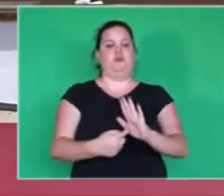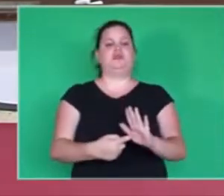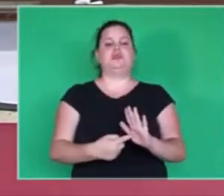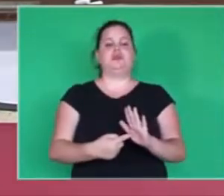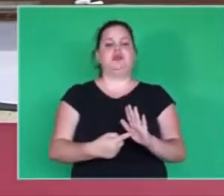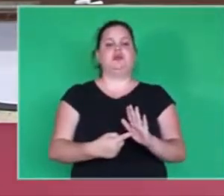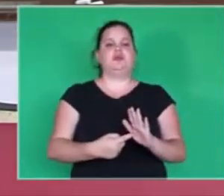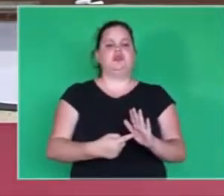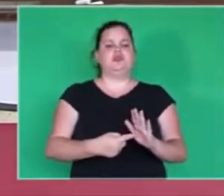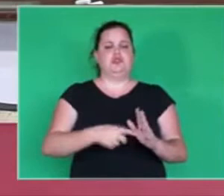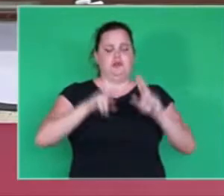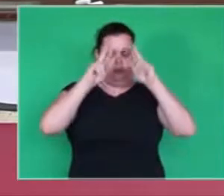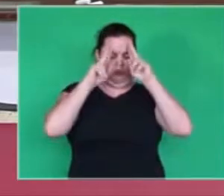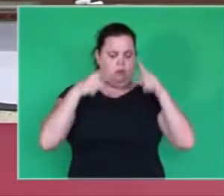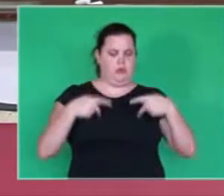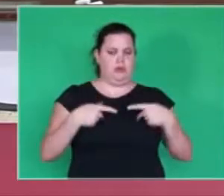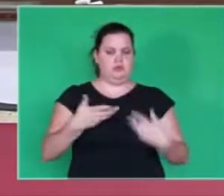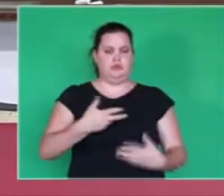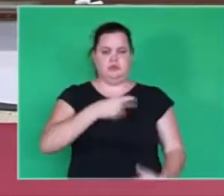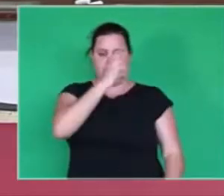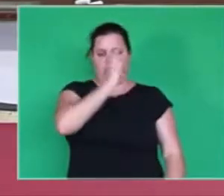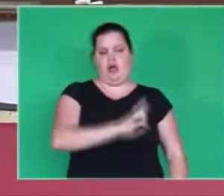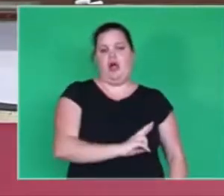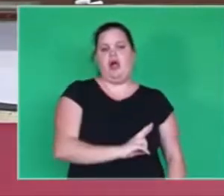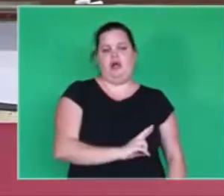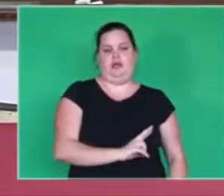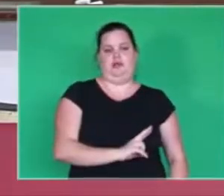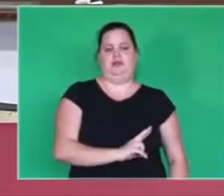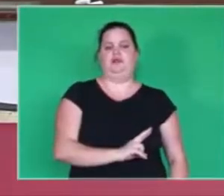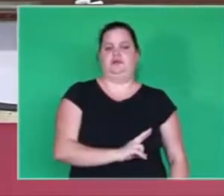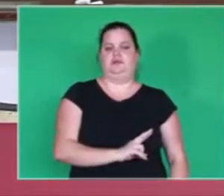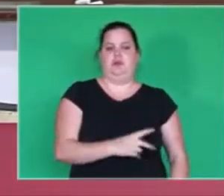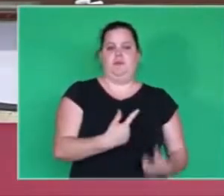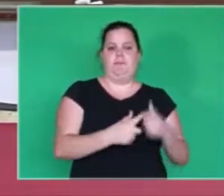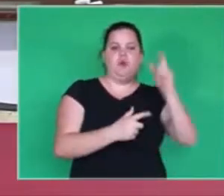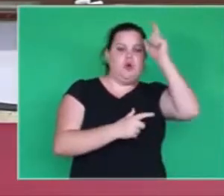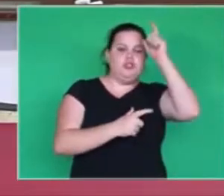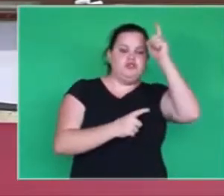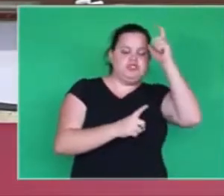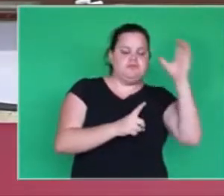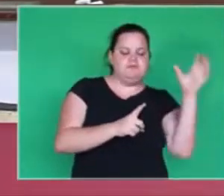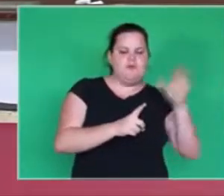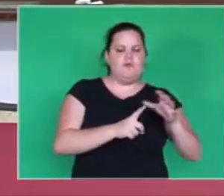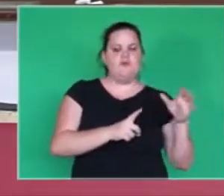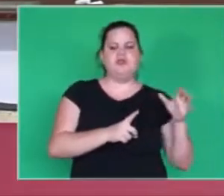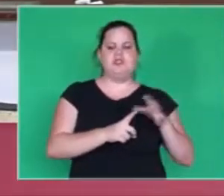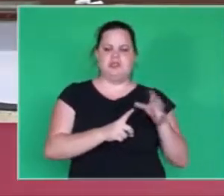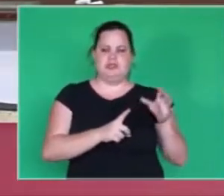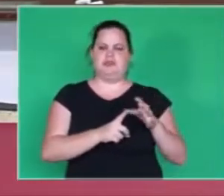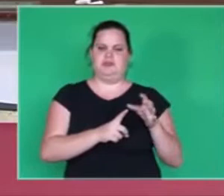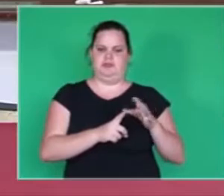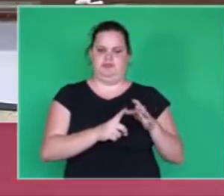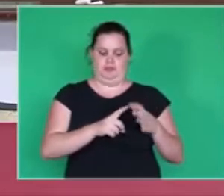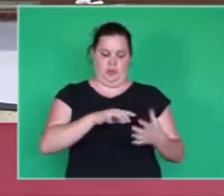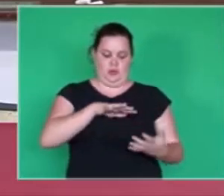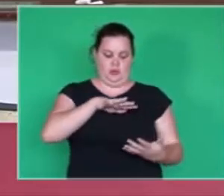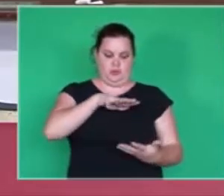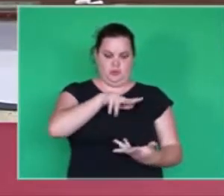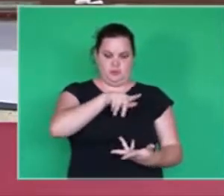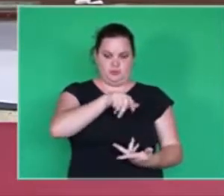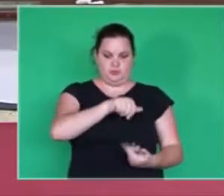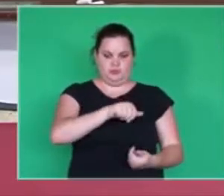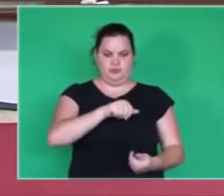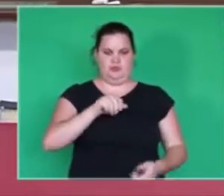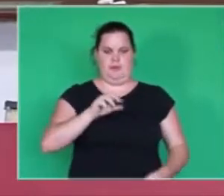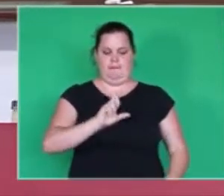man, with reason, he connected with the enemy. So the world, when we use the word